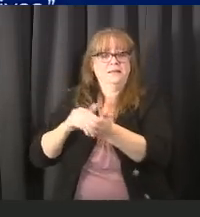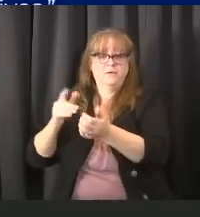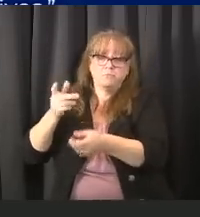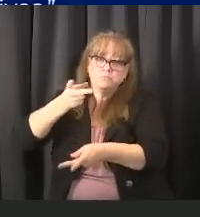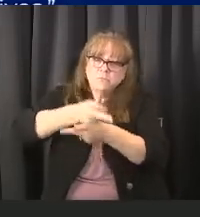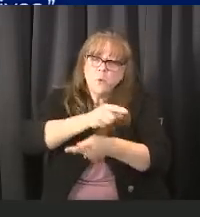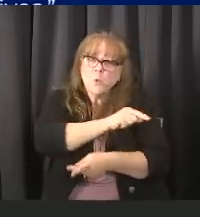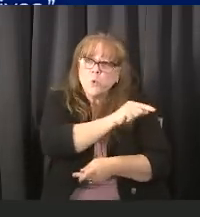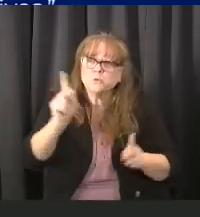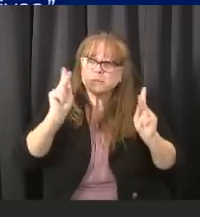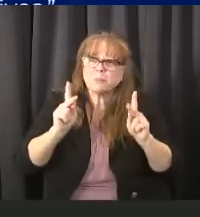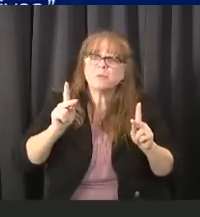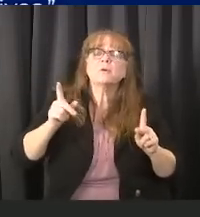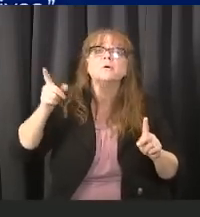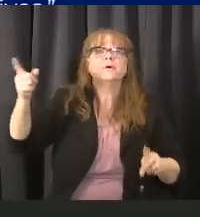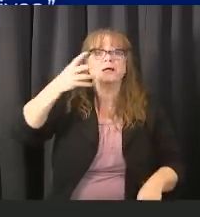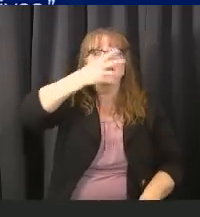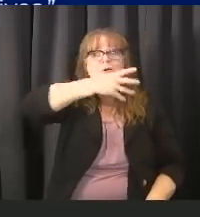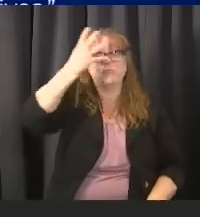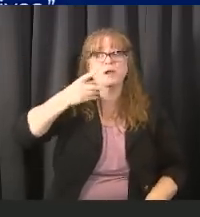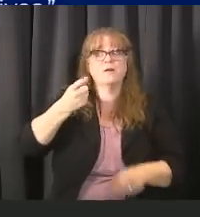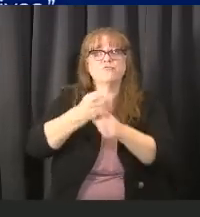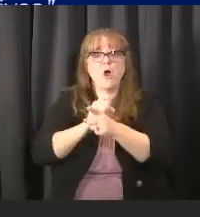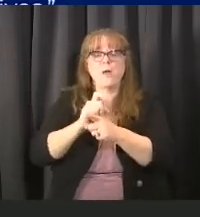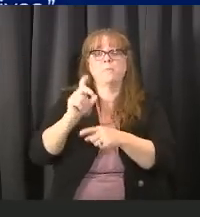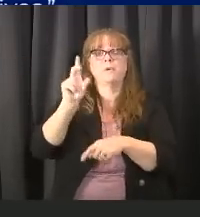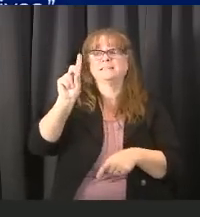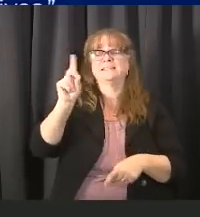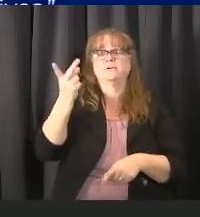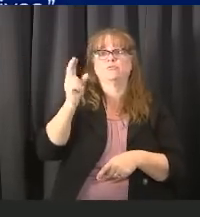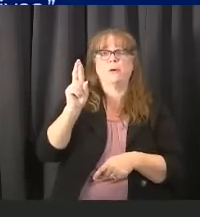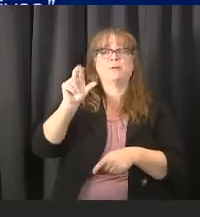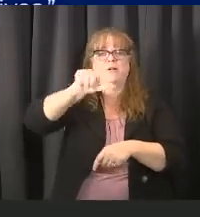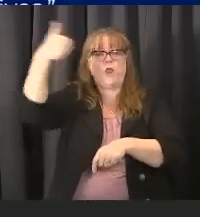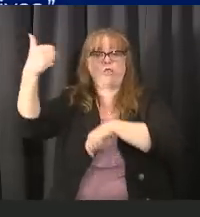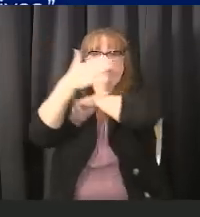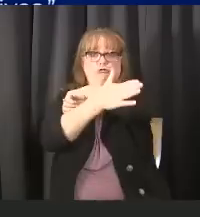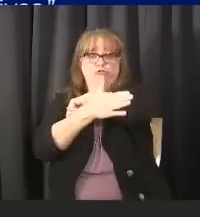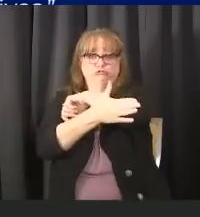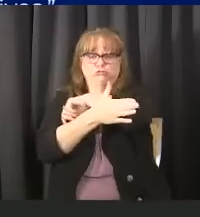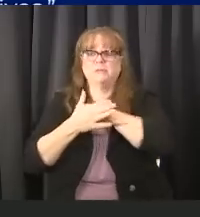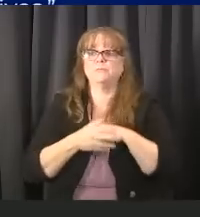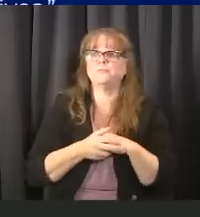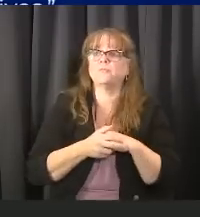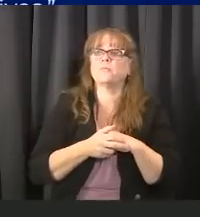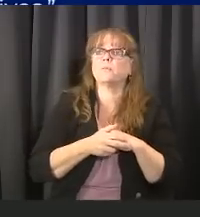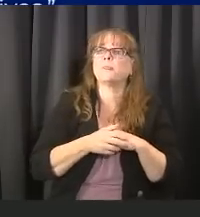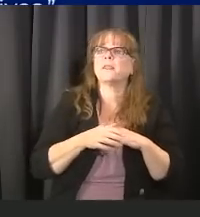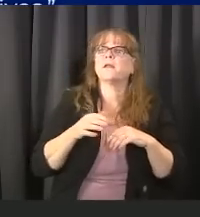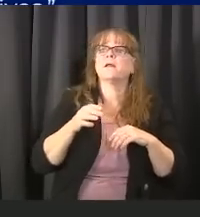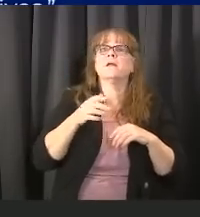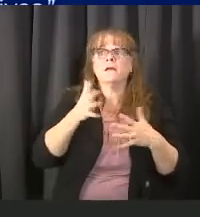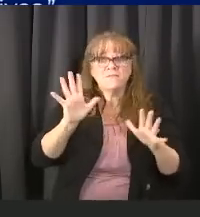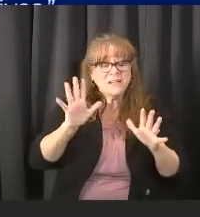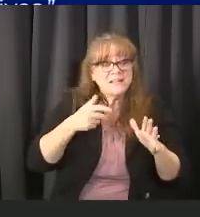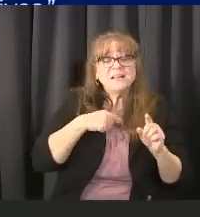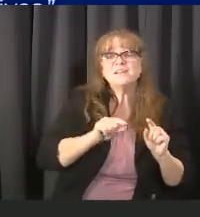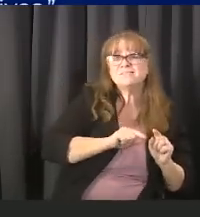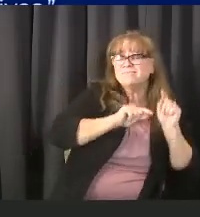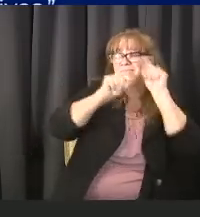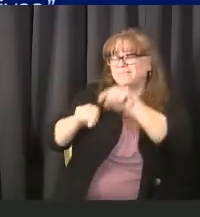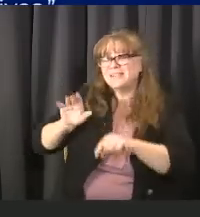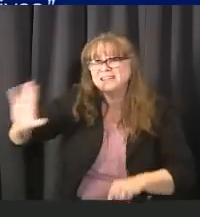spent a lot of time because my daughter and I had the opportunity to visit the border of his country as they border Rwanda a couple years ago. He speaks 6